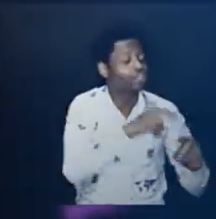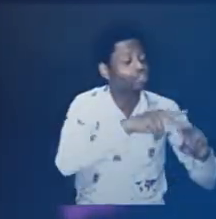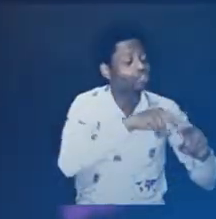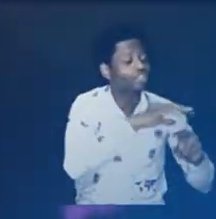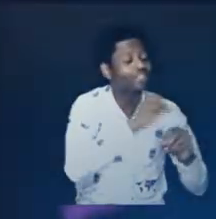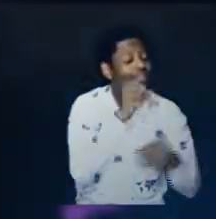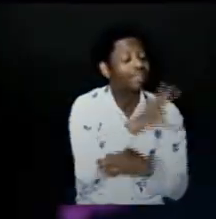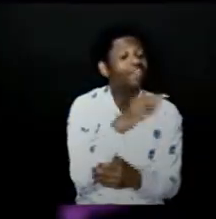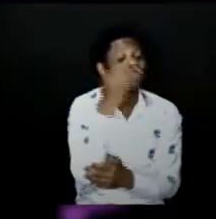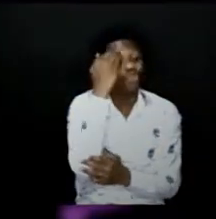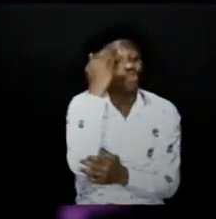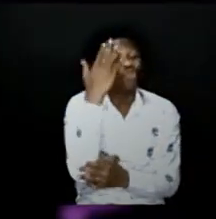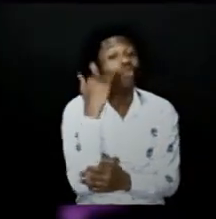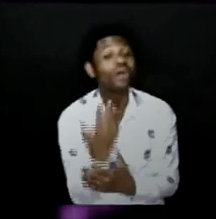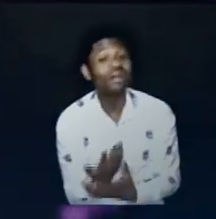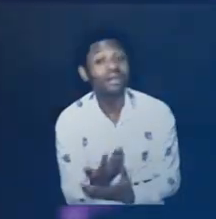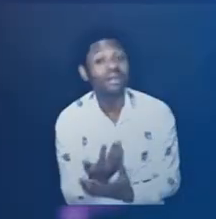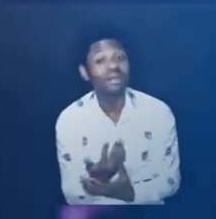Now,